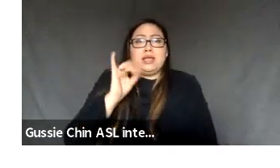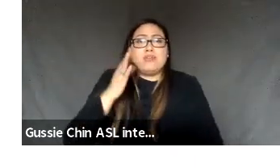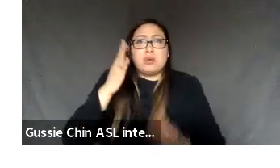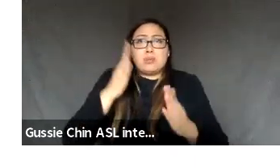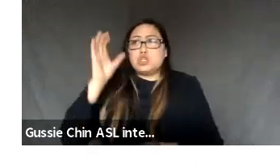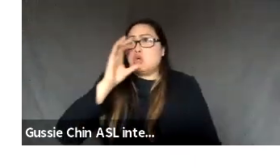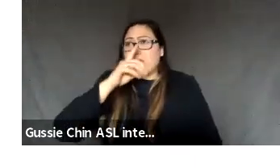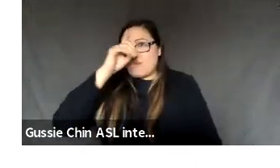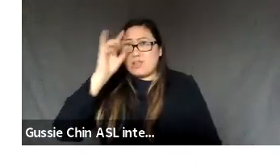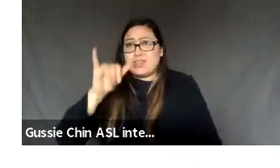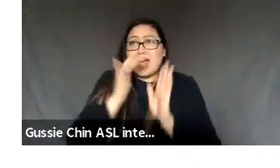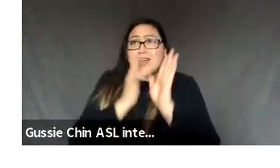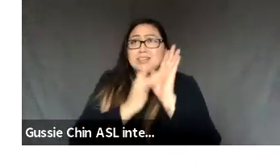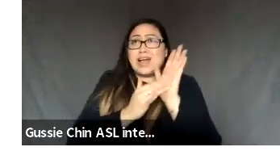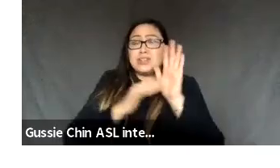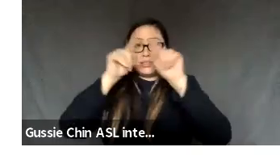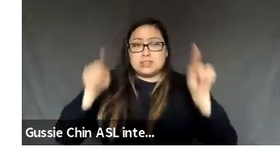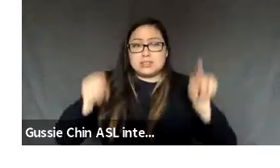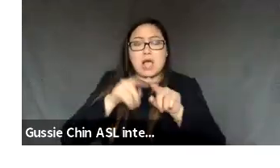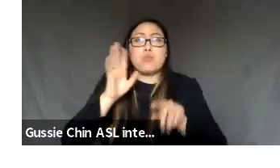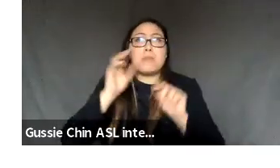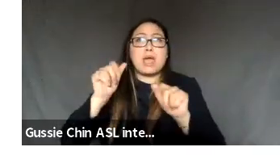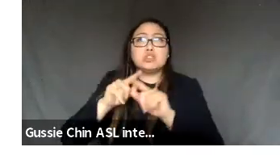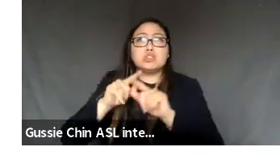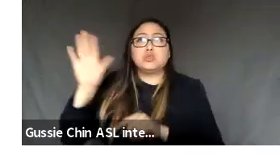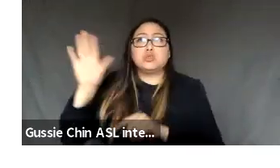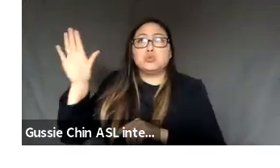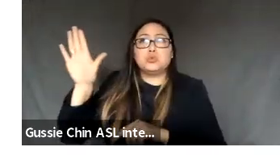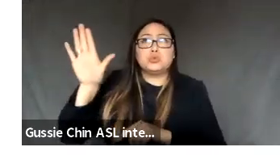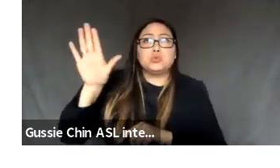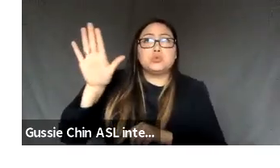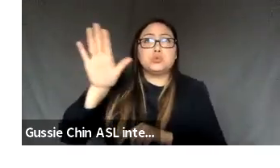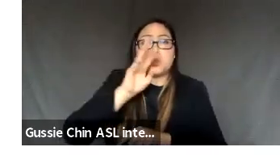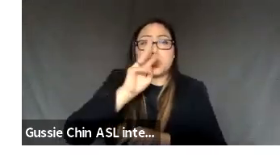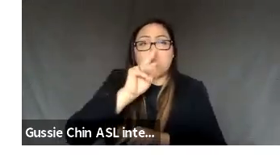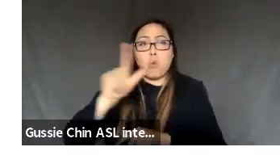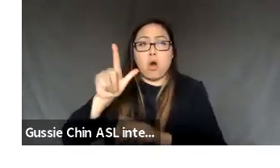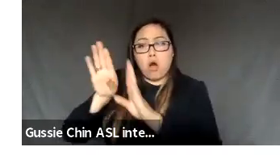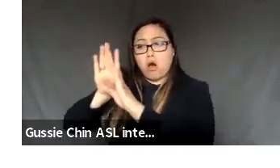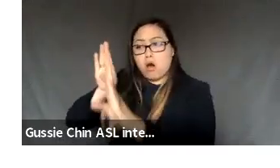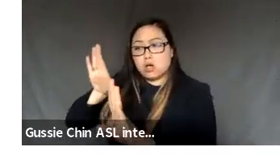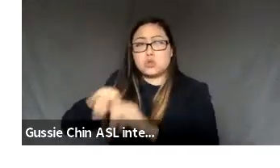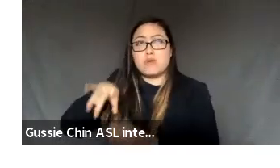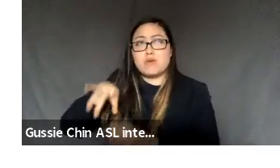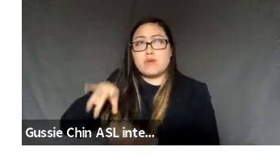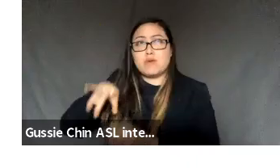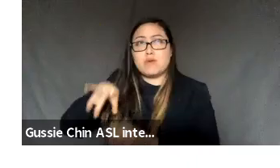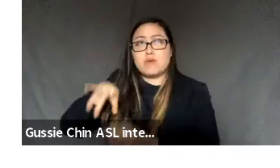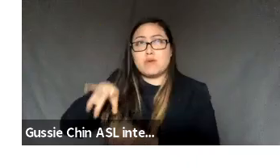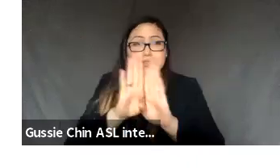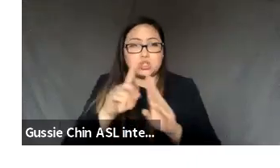have the ability to go along the wall or go along the edge of the wall to find the door and to actually find